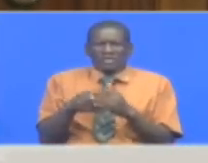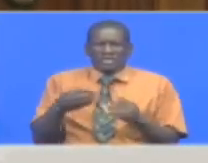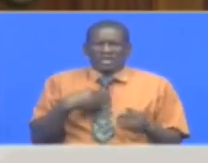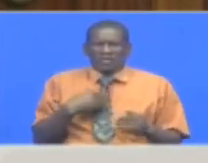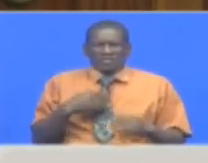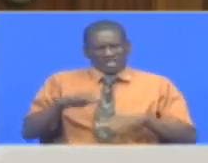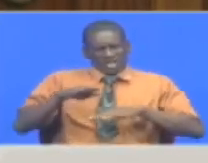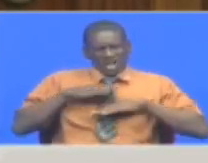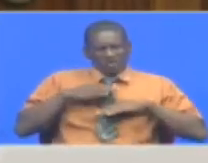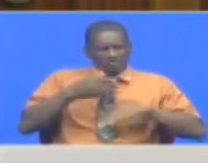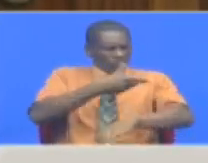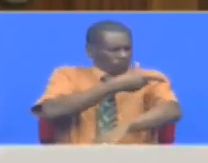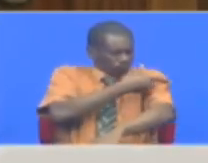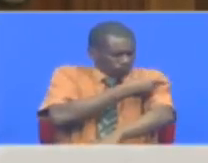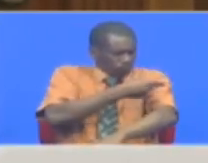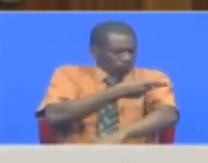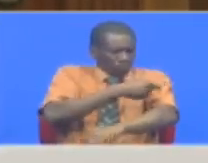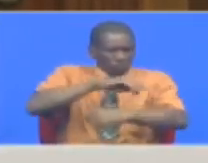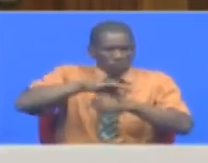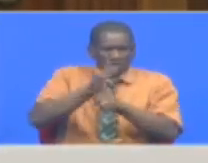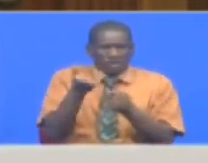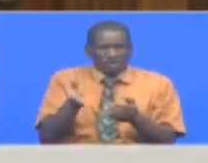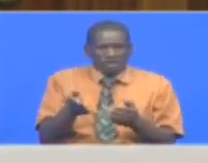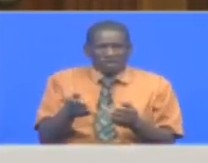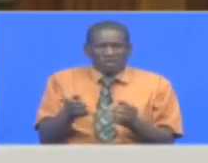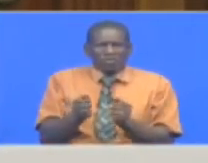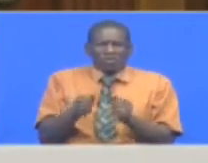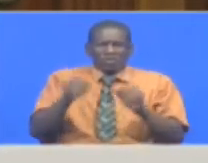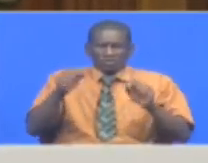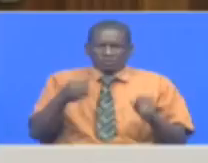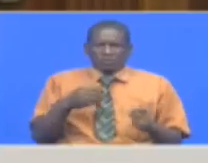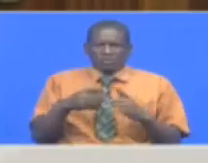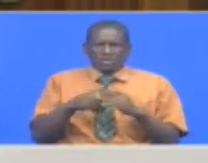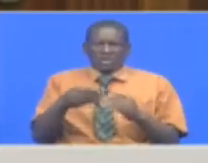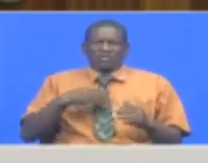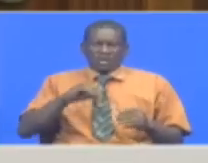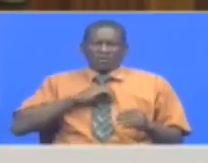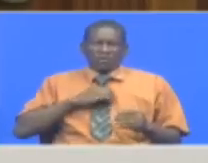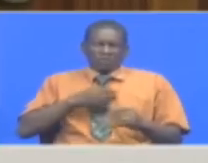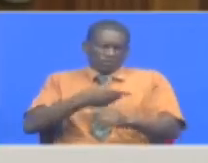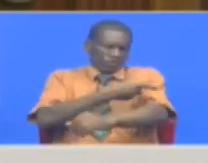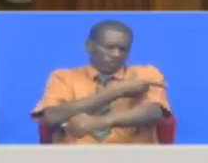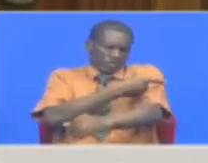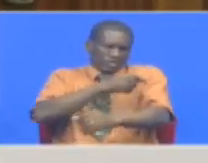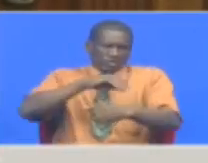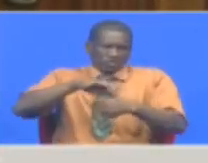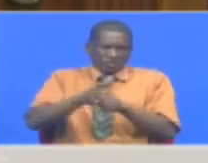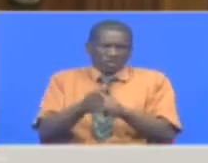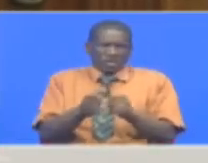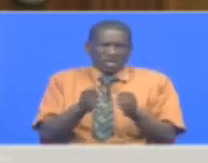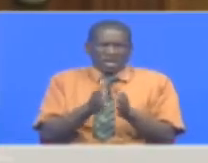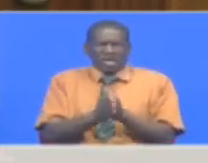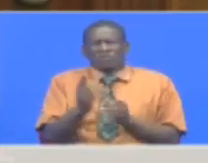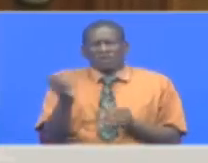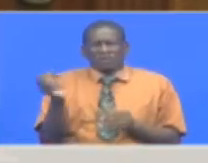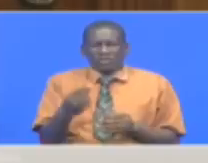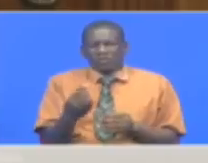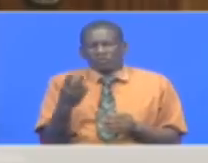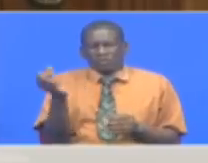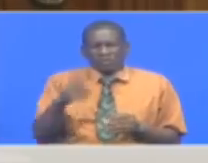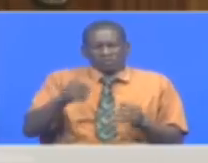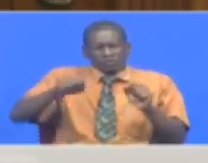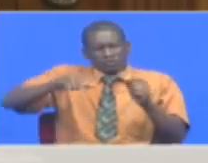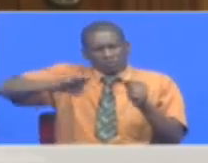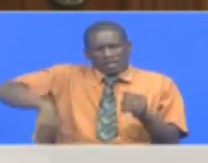supply of our own vaccine, and hopefully, we may be a month or 2 months late, but be able to